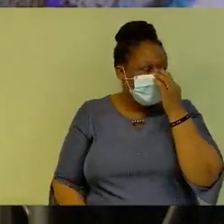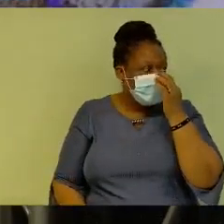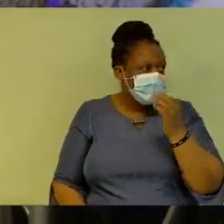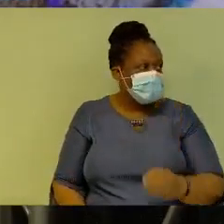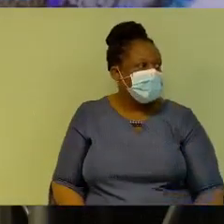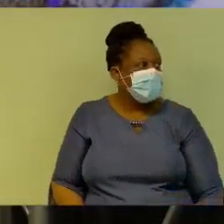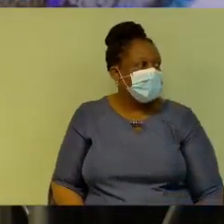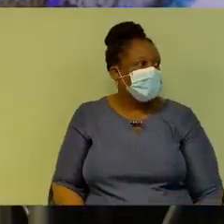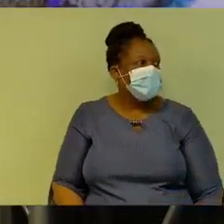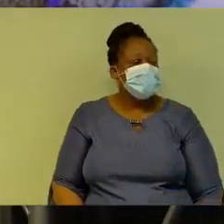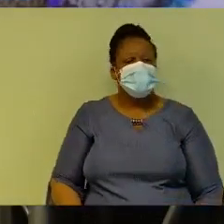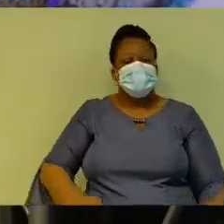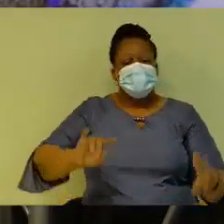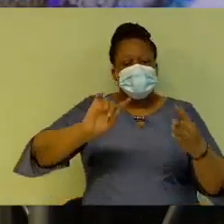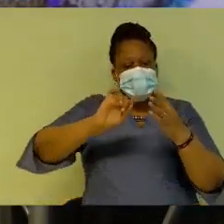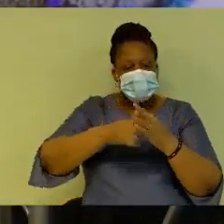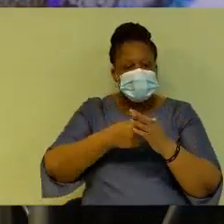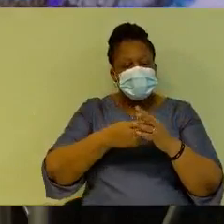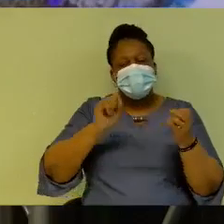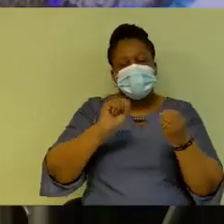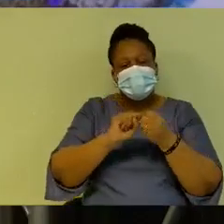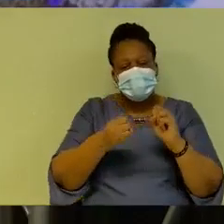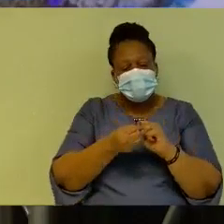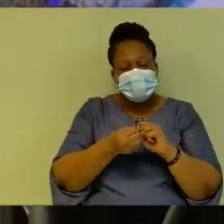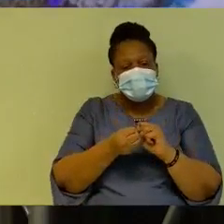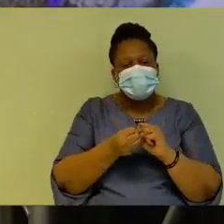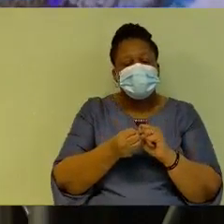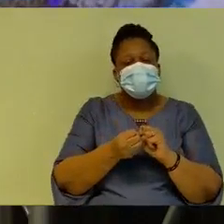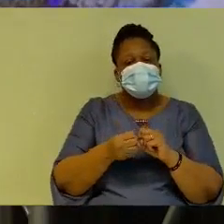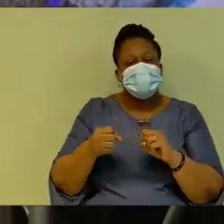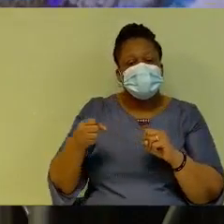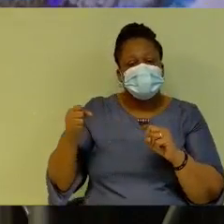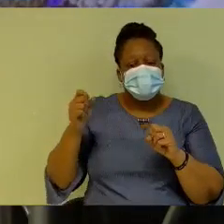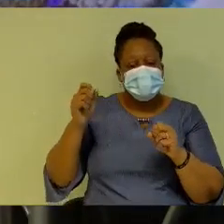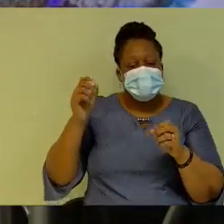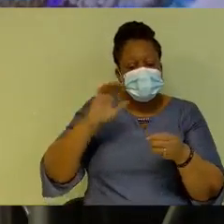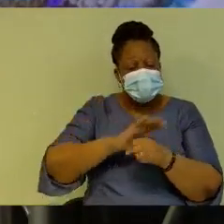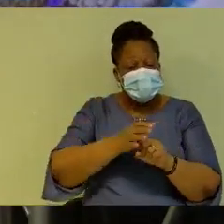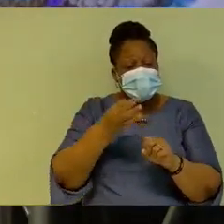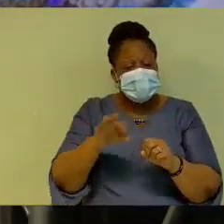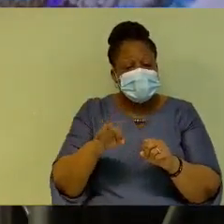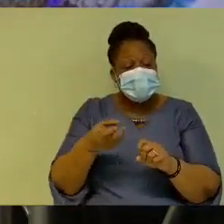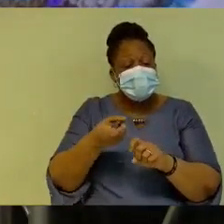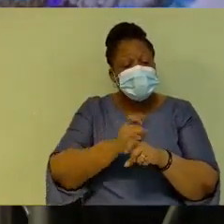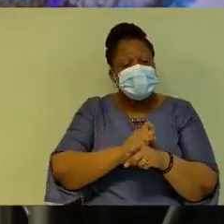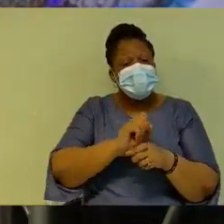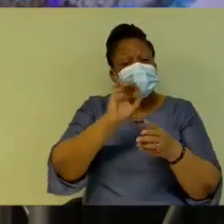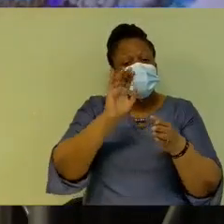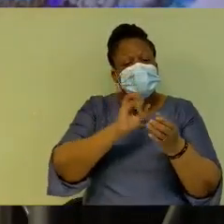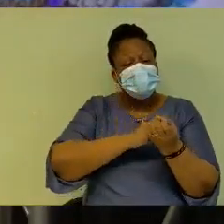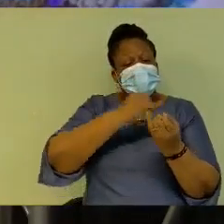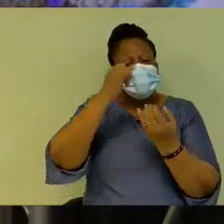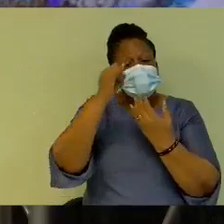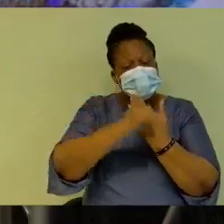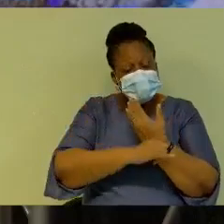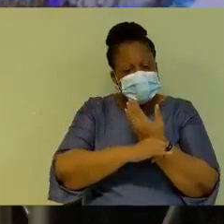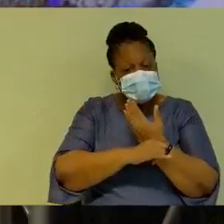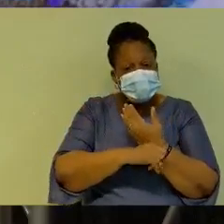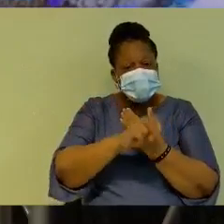fighting this outbreak from as early as January, late January. So to be specific,